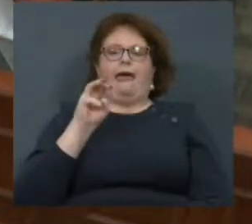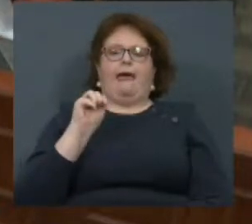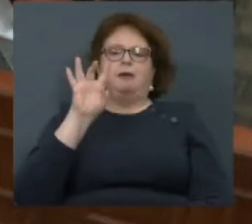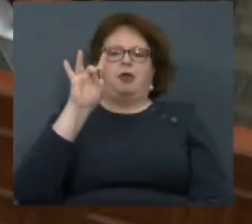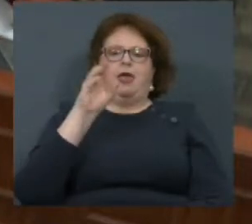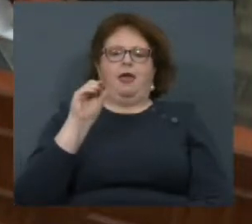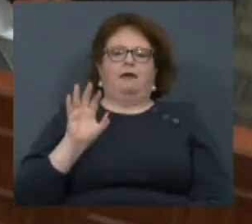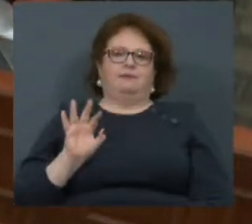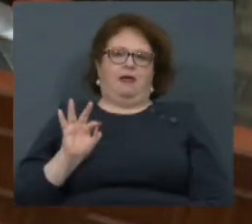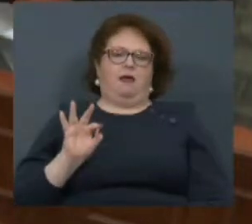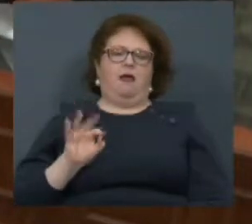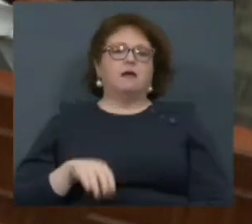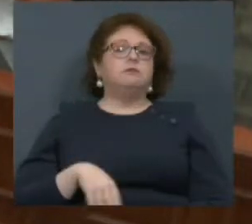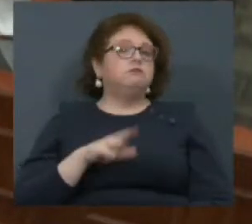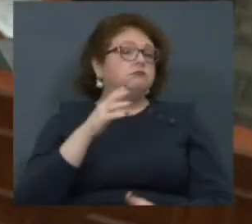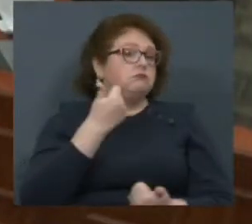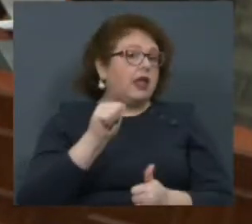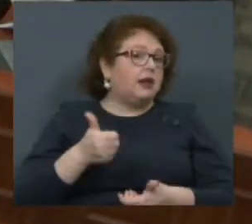there a motion?